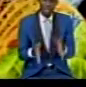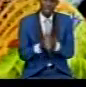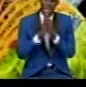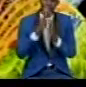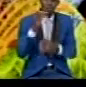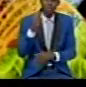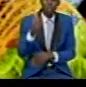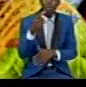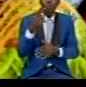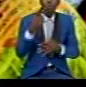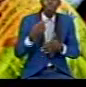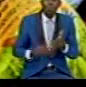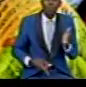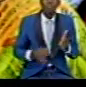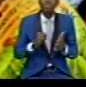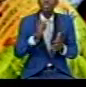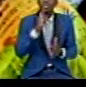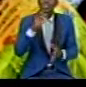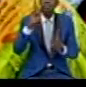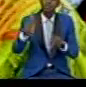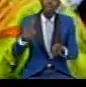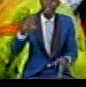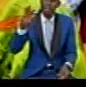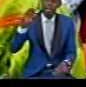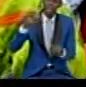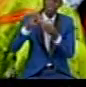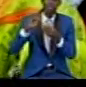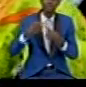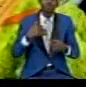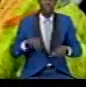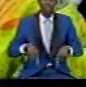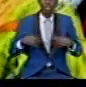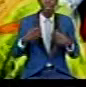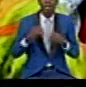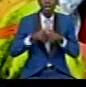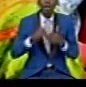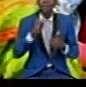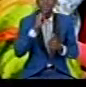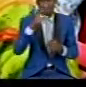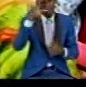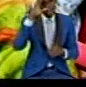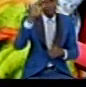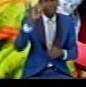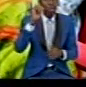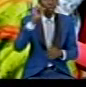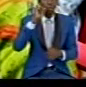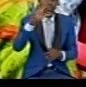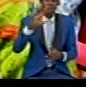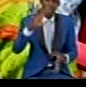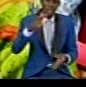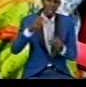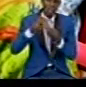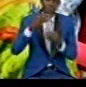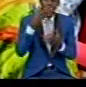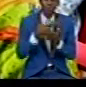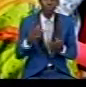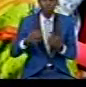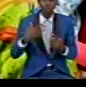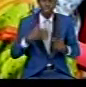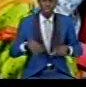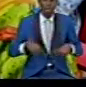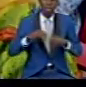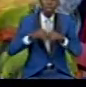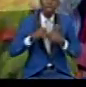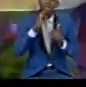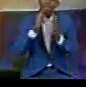he adding to my life? What's she adding to my life? How is she helping me? How is he making me to come nearer and